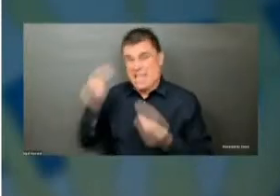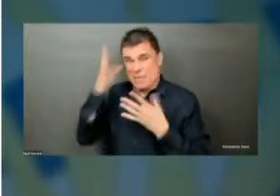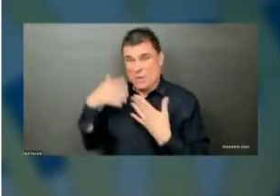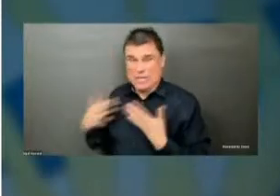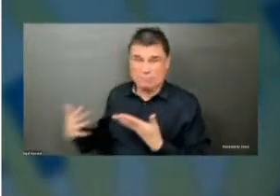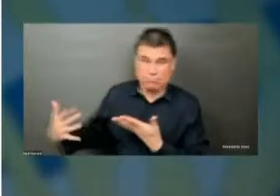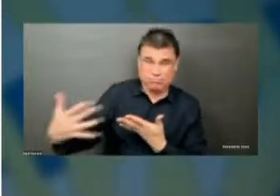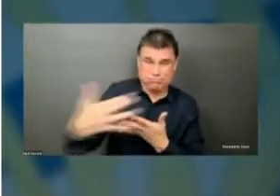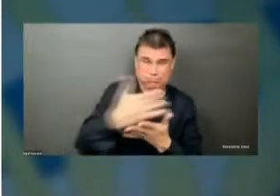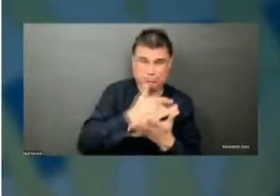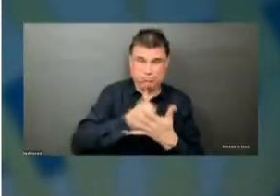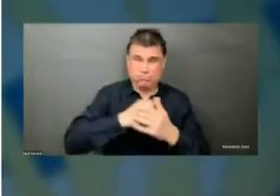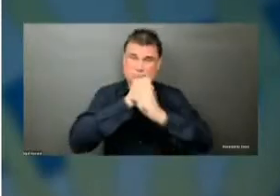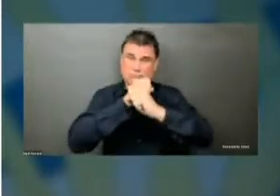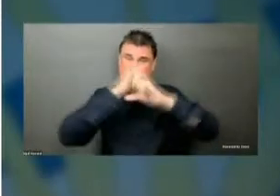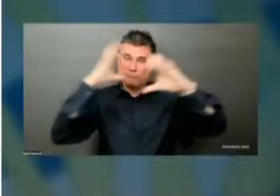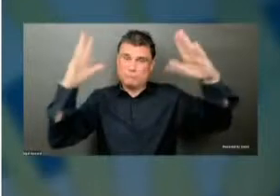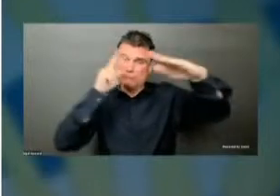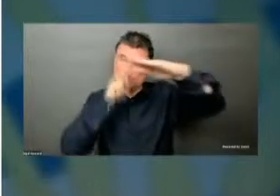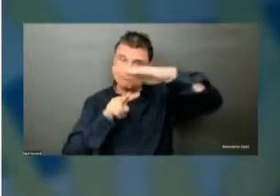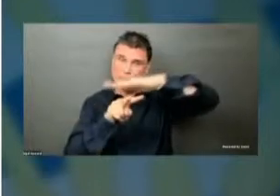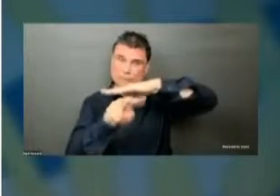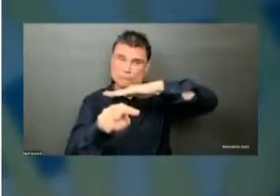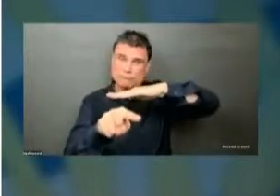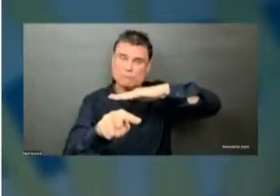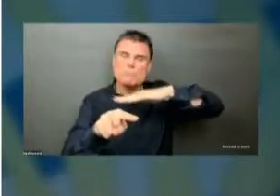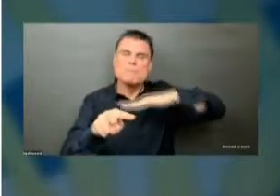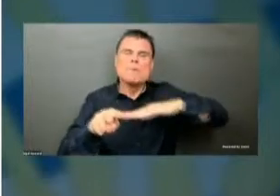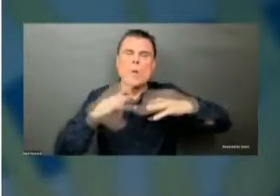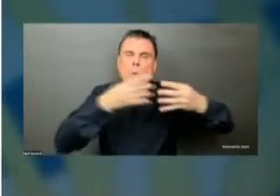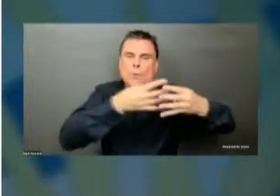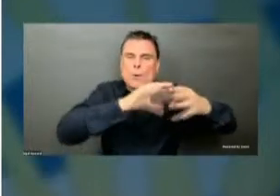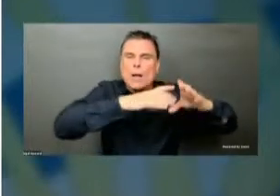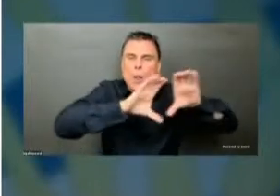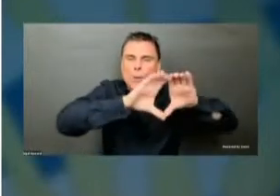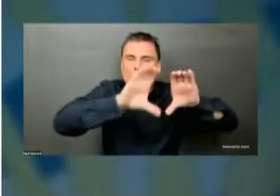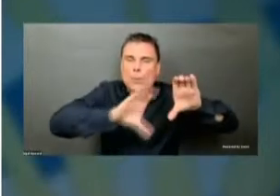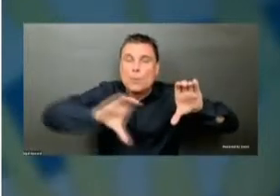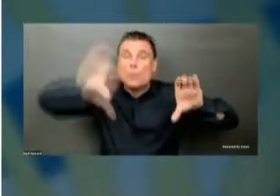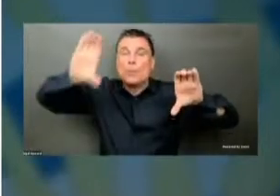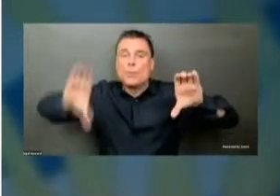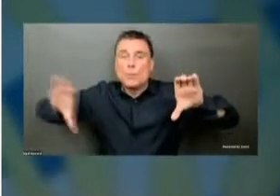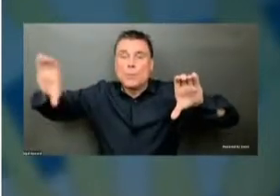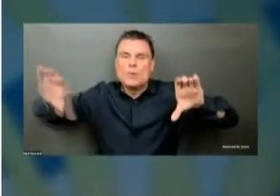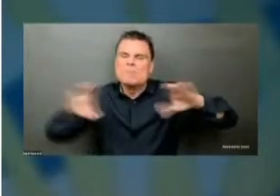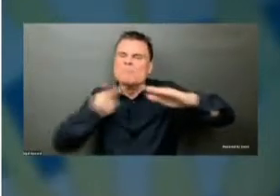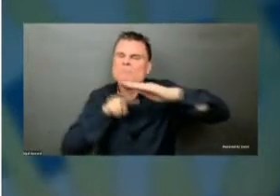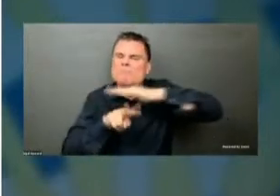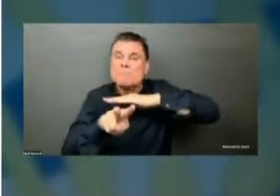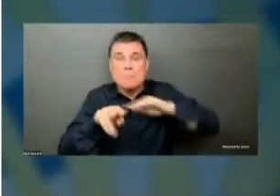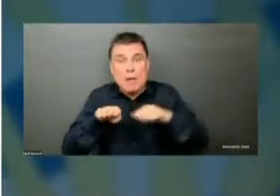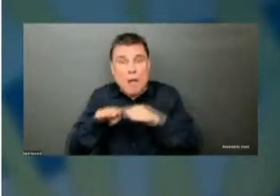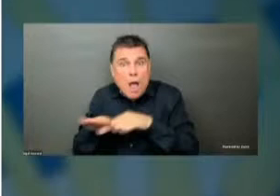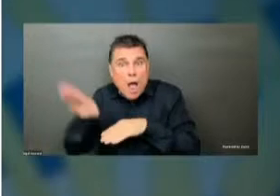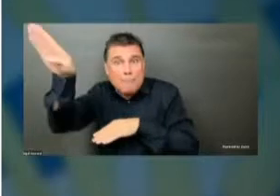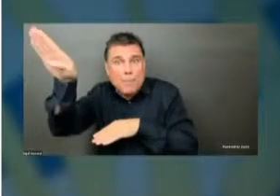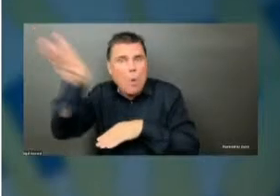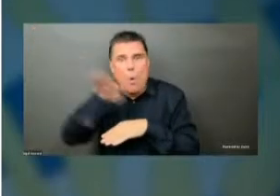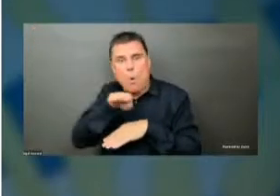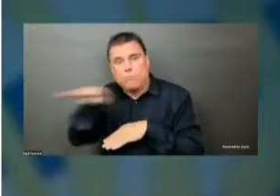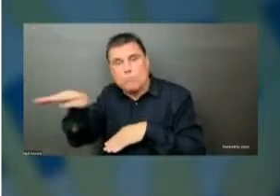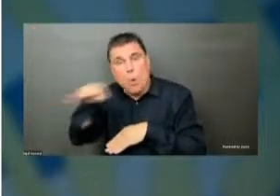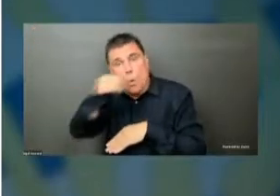could happen in the future, given where we are today and the history of what's happened in the past. So this is